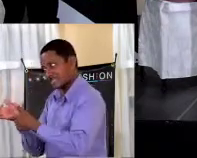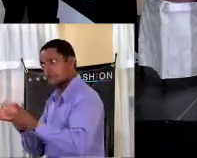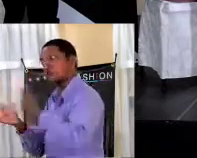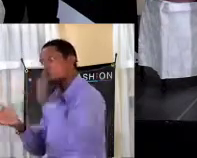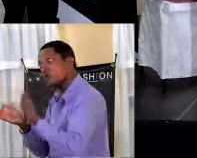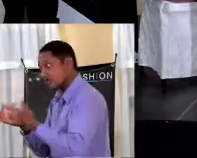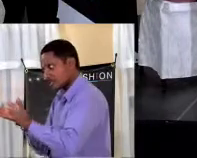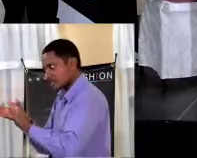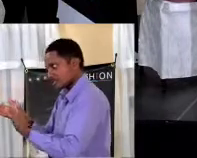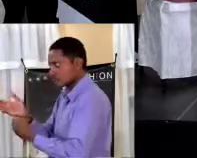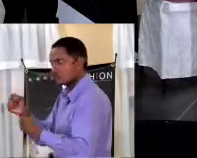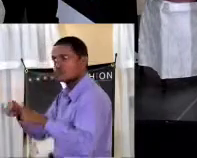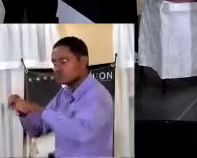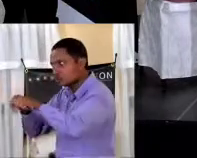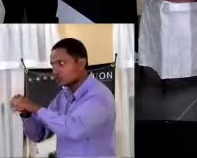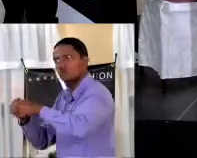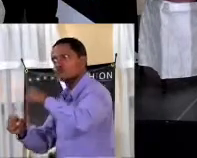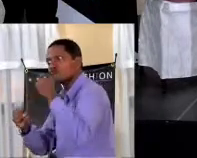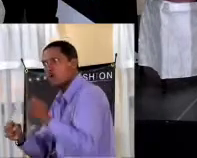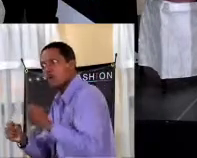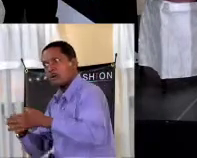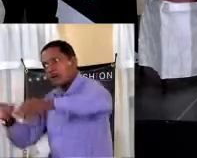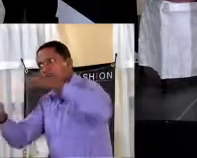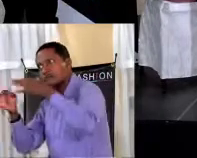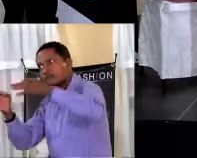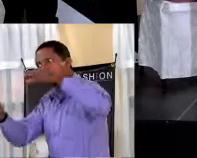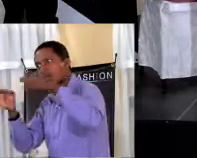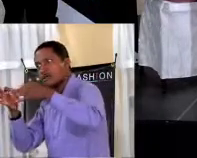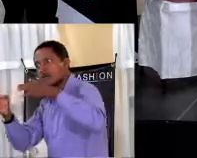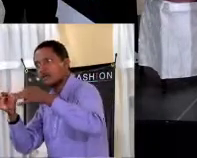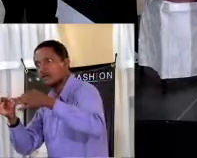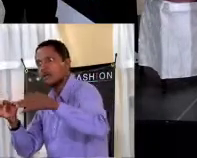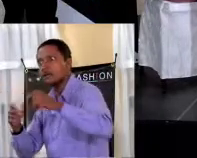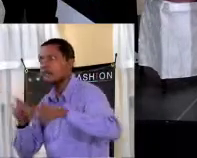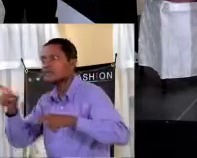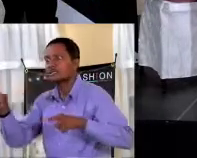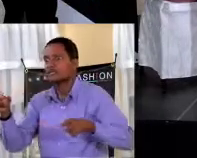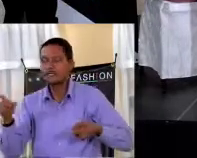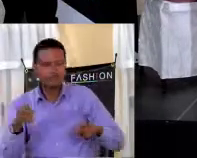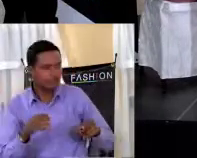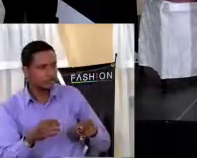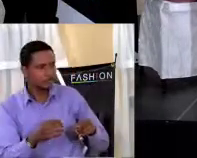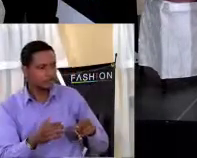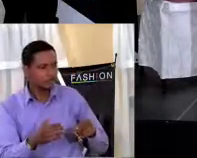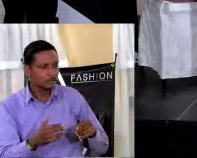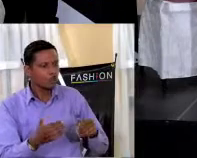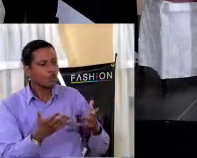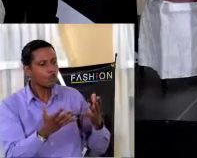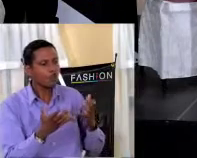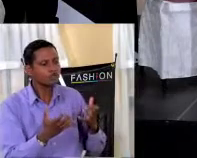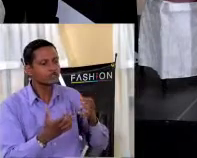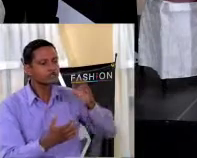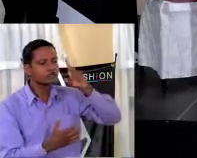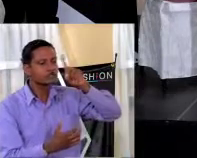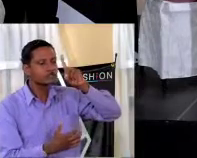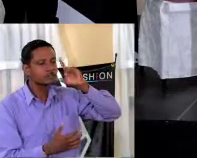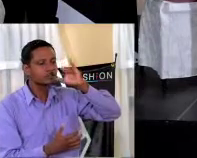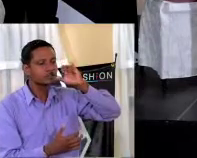added insole, right? They still want a discount on $100, right? But